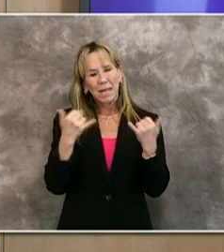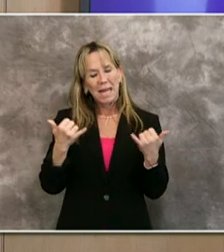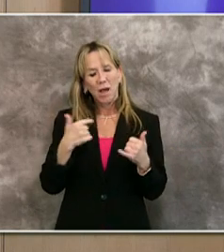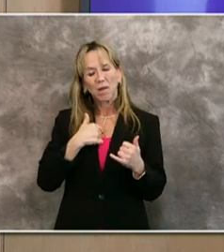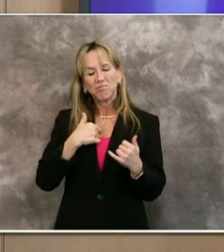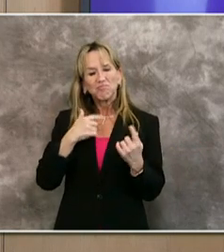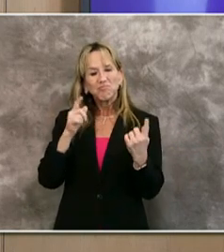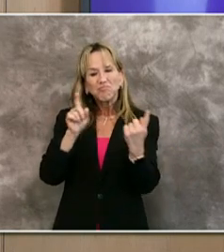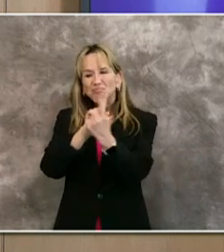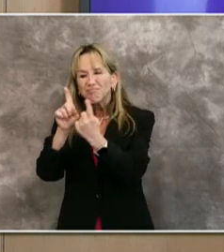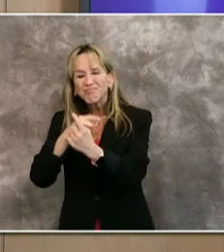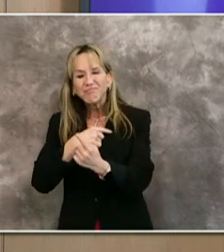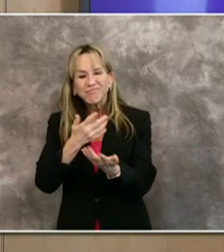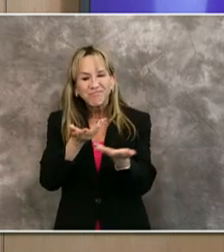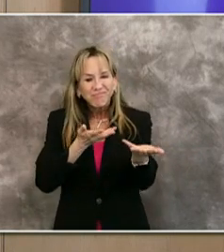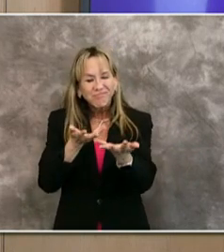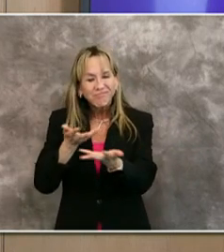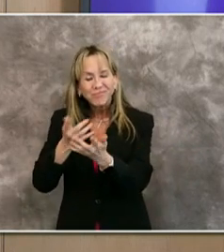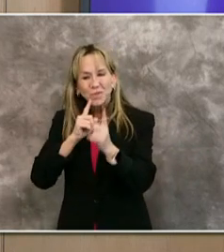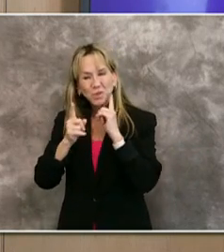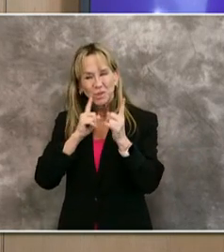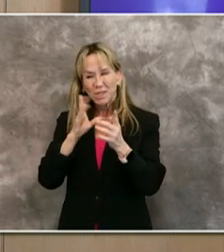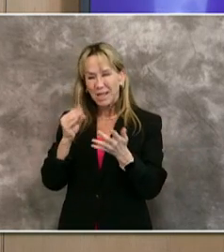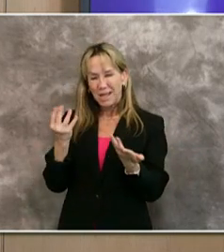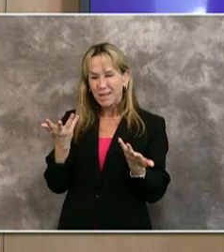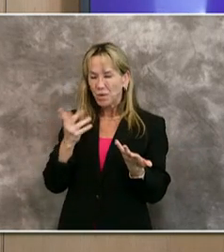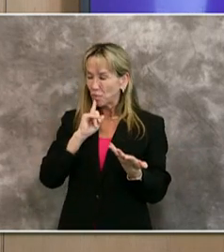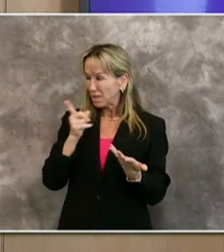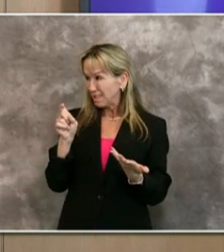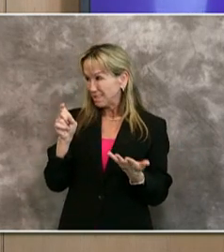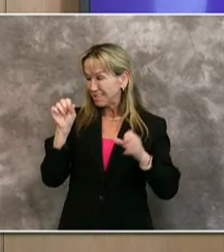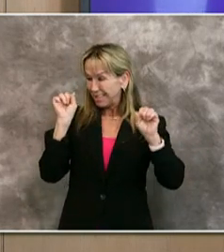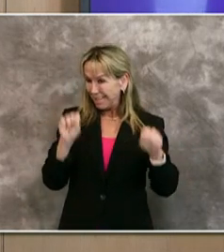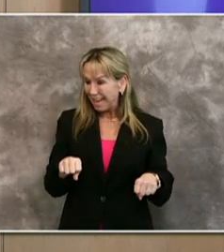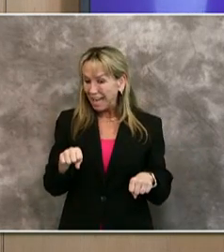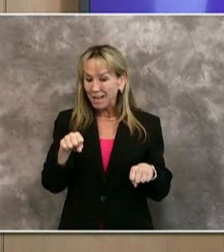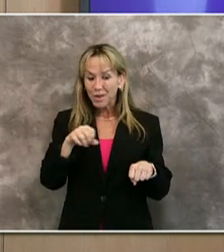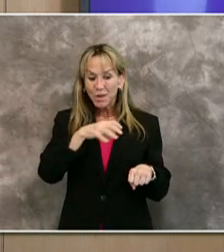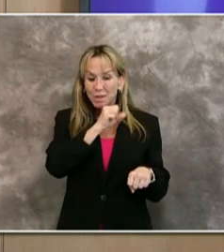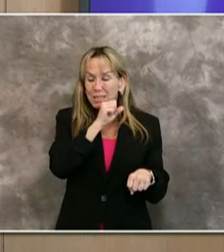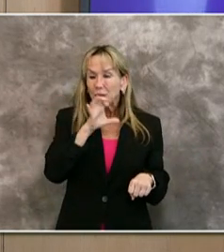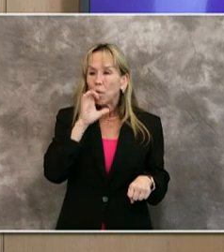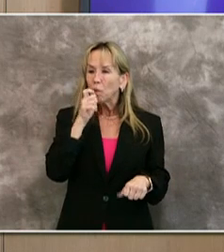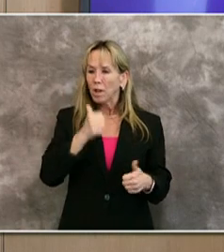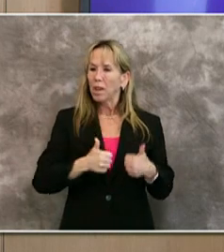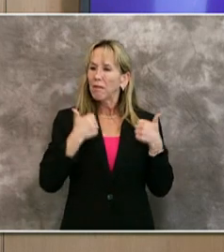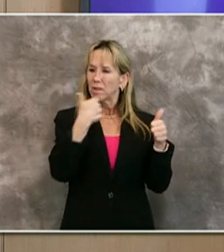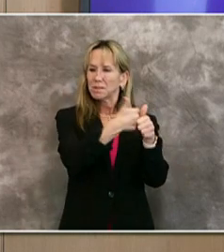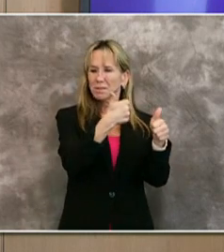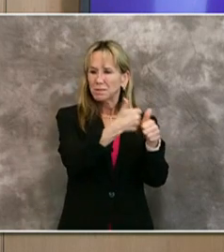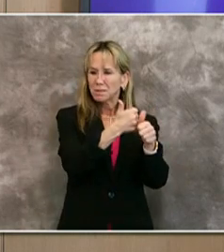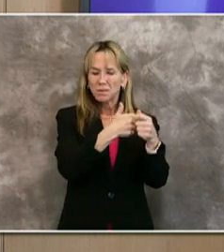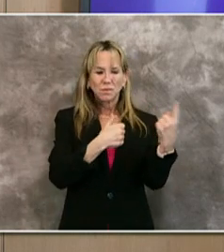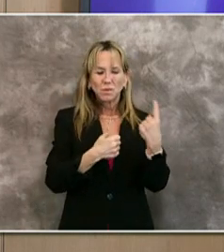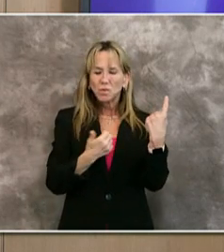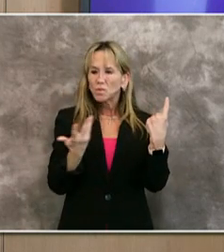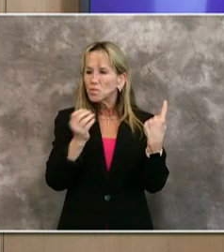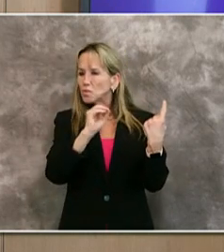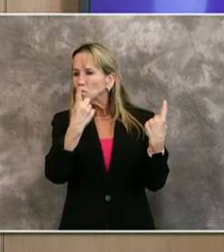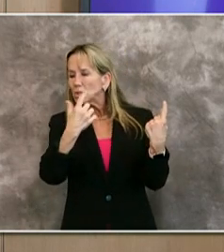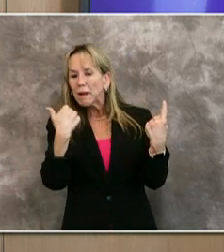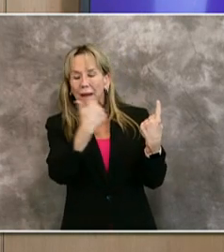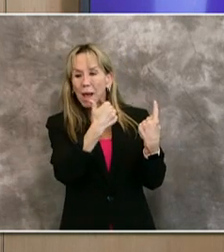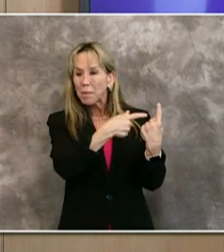myself, I guess how realistic is that for those that live on their own and that have to continue with